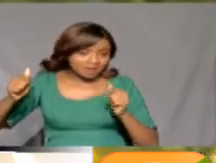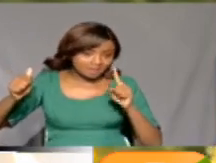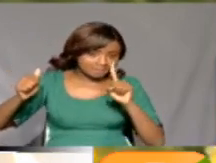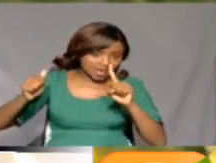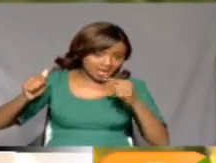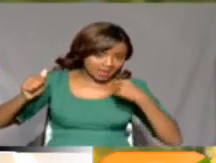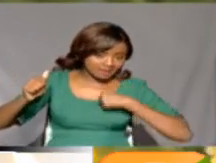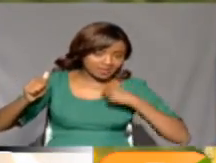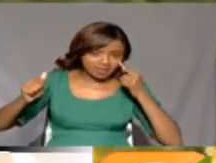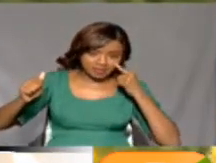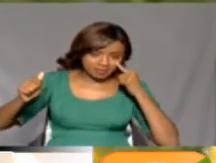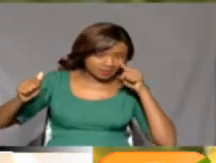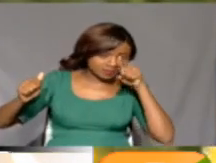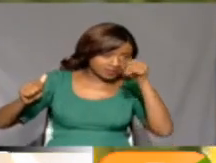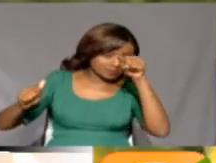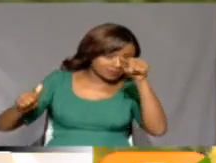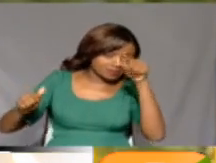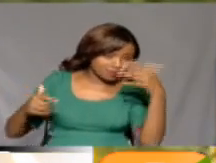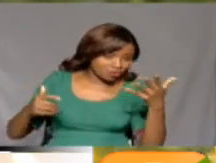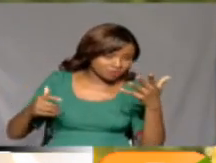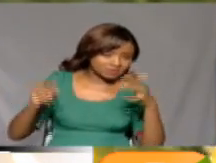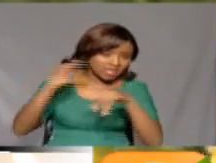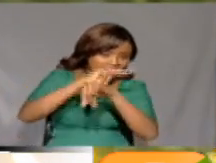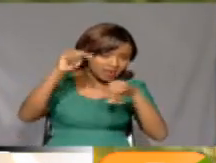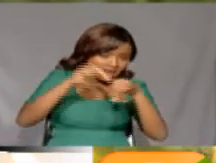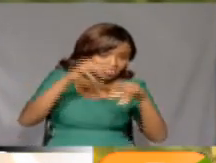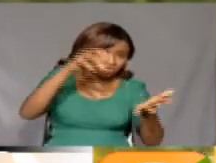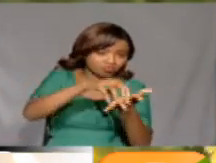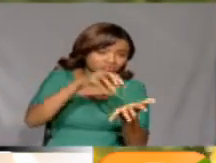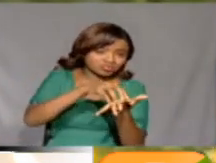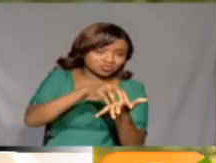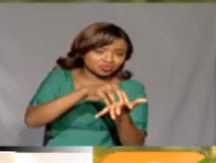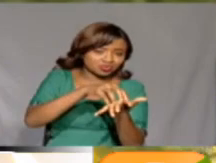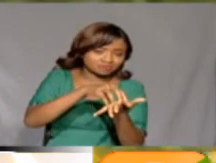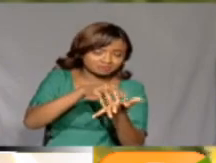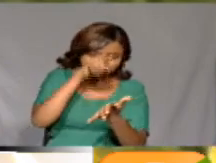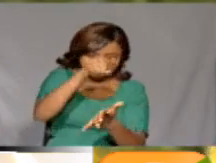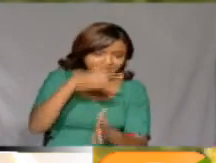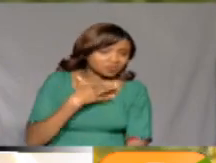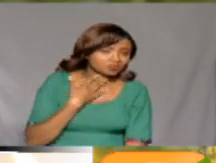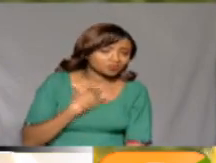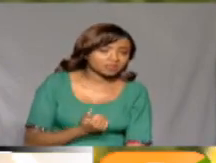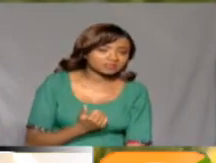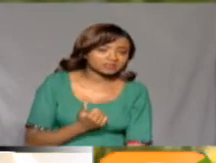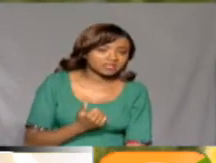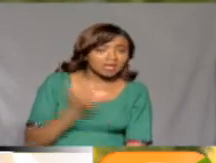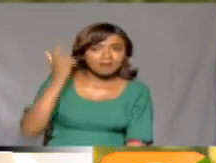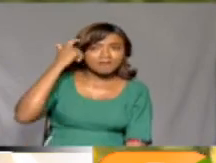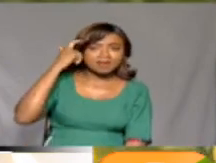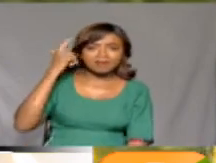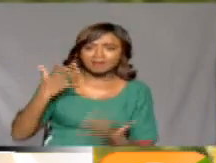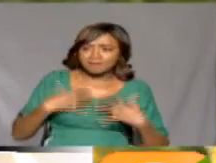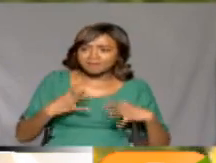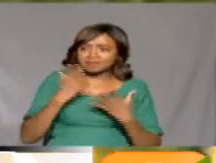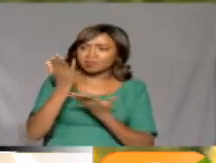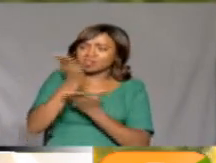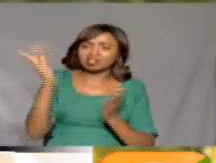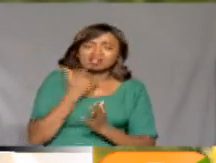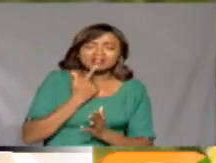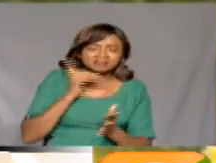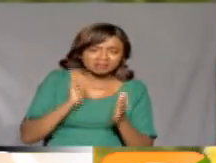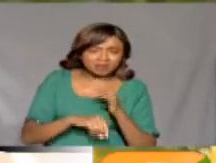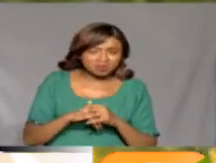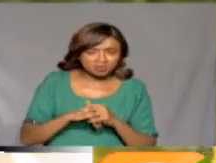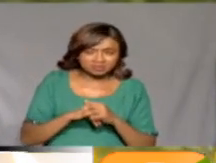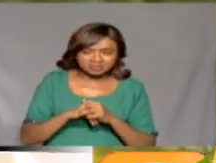going for is a national seat, a Kenyan seat. I remember people being sent, including all the way to